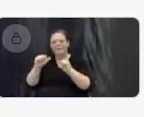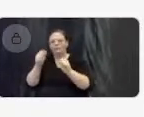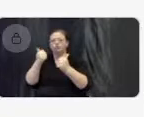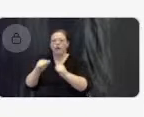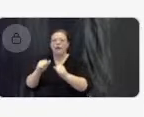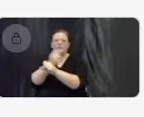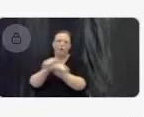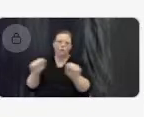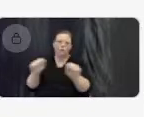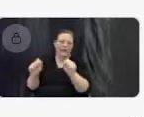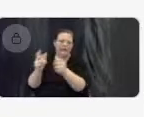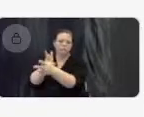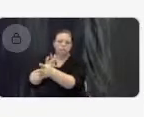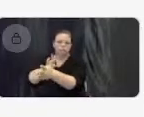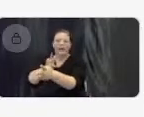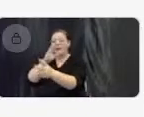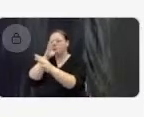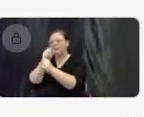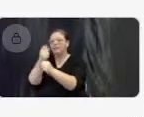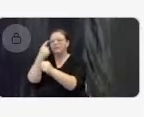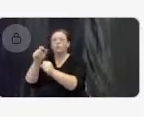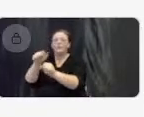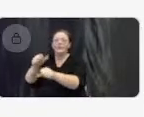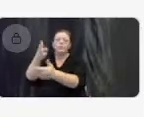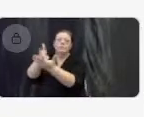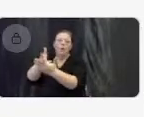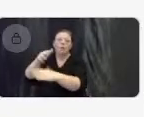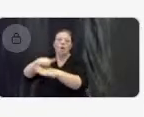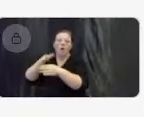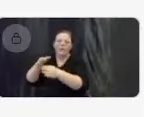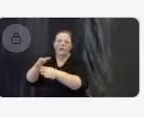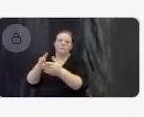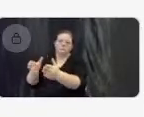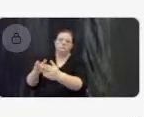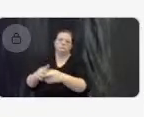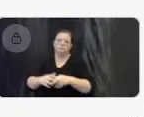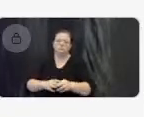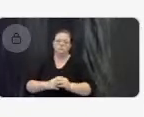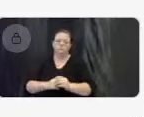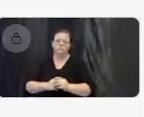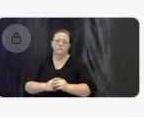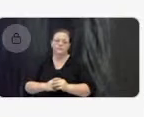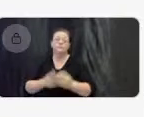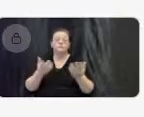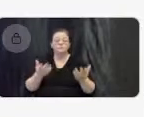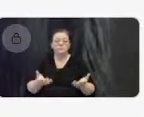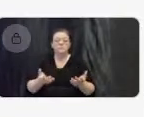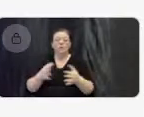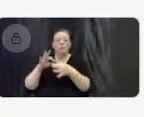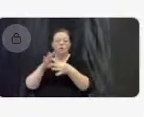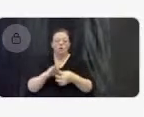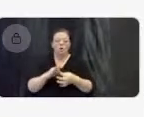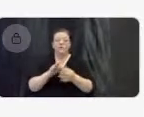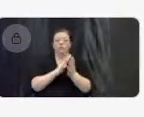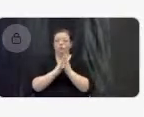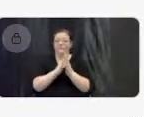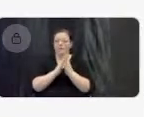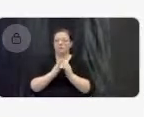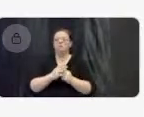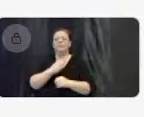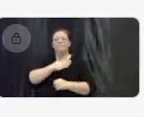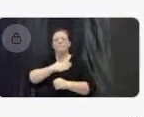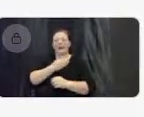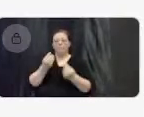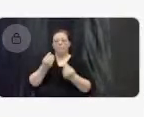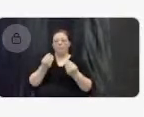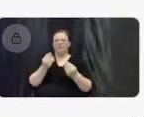it very safe and appealing to park on the driveway. As regarding traffic, my property,